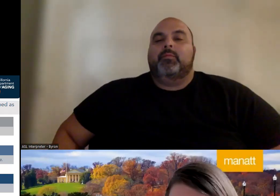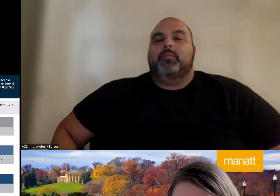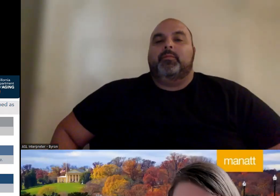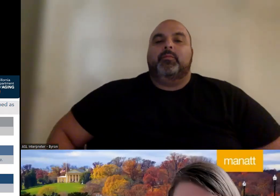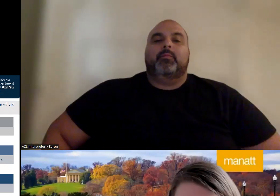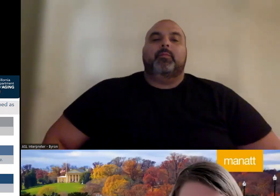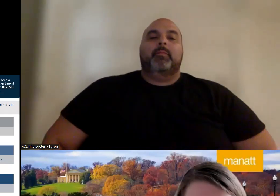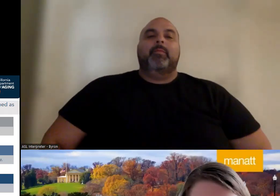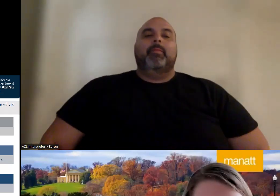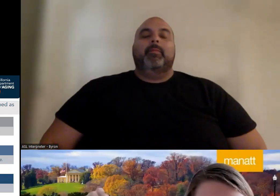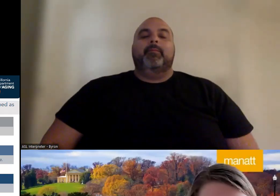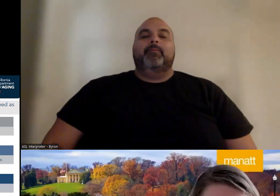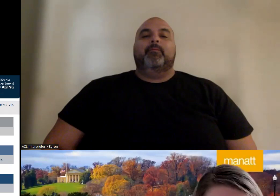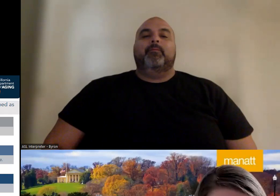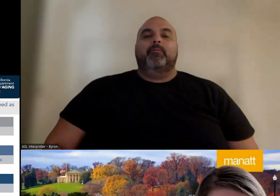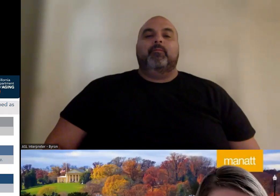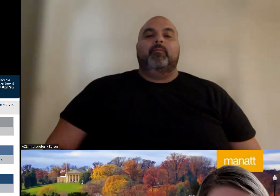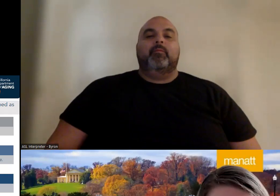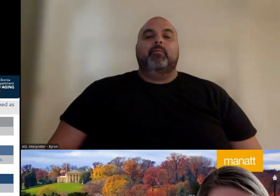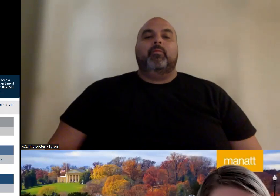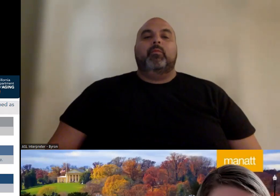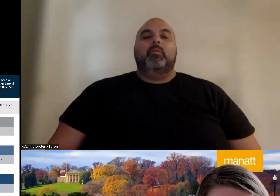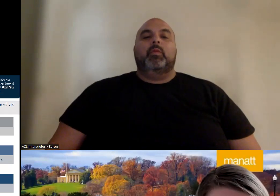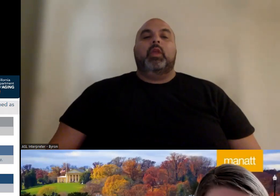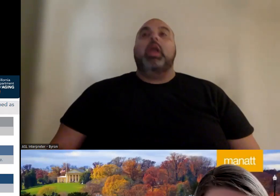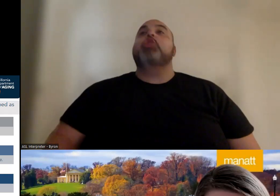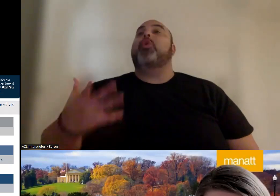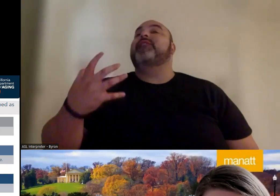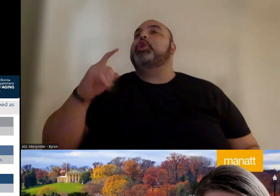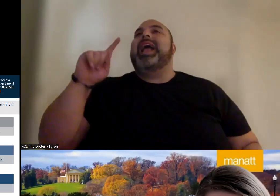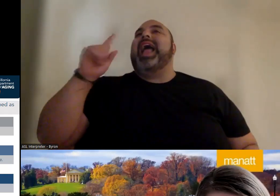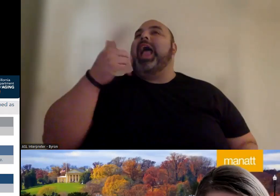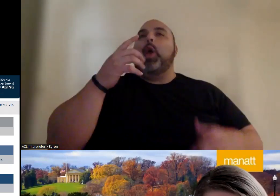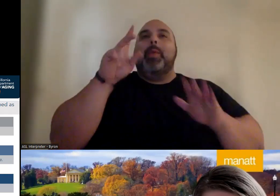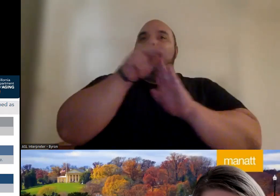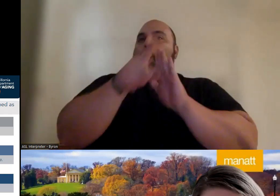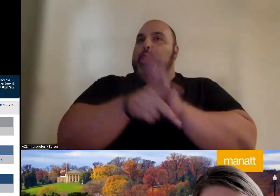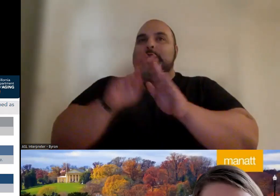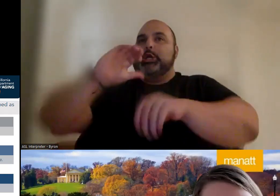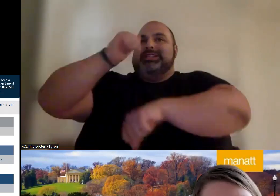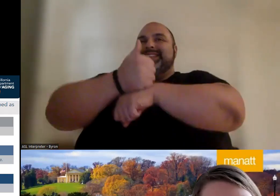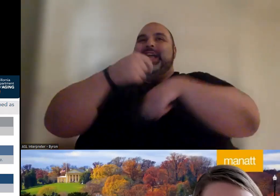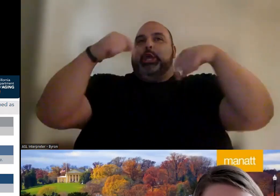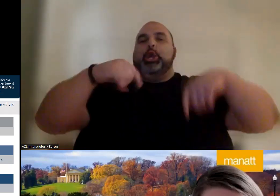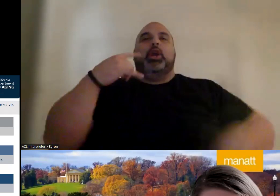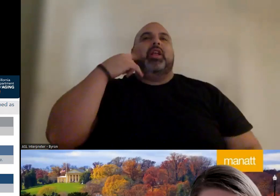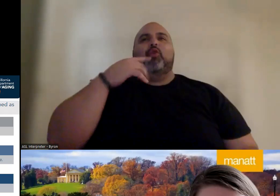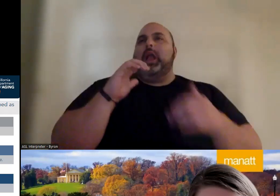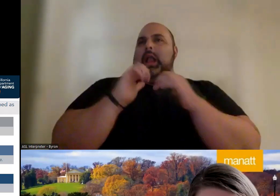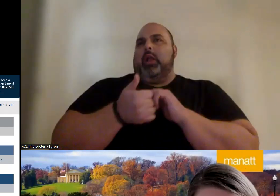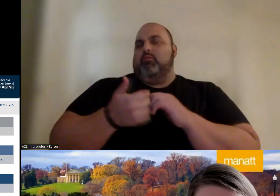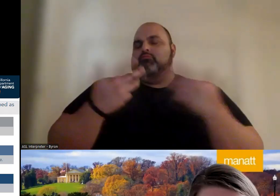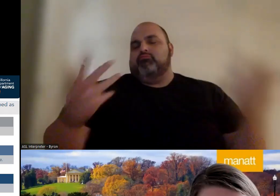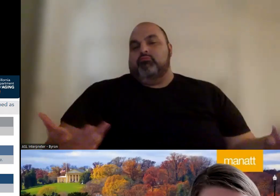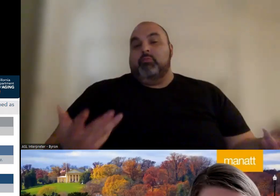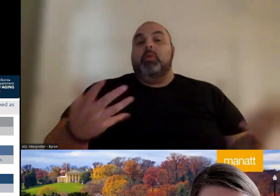So, we want to begin by first establishing how long-term care facility visitation policies are set in California. And I think the